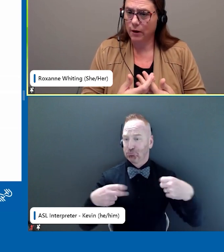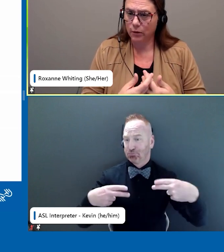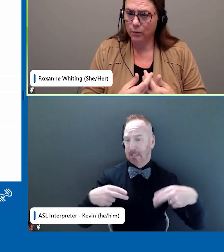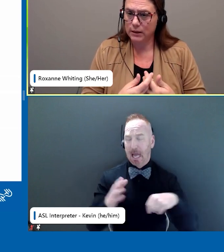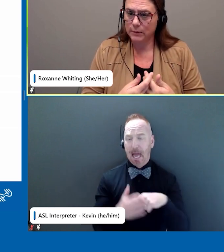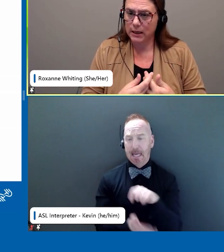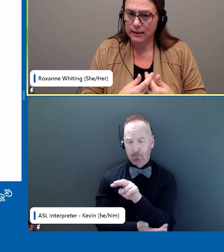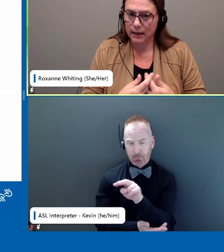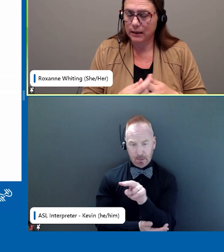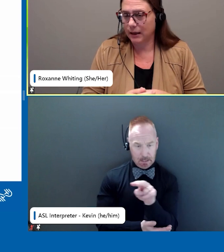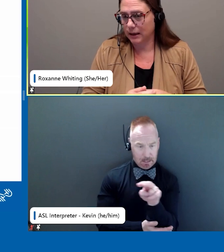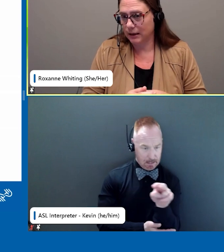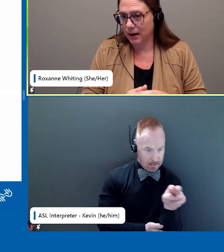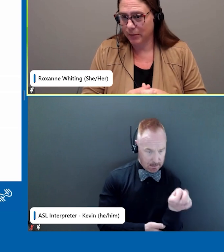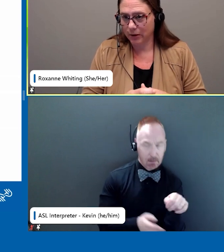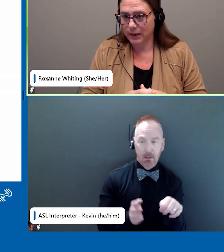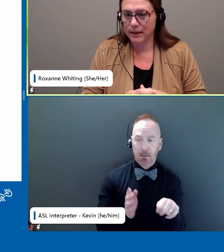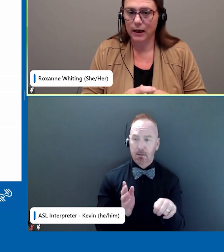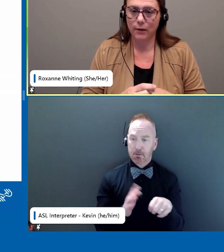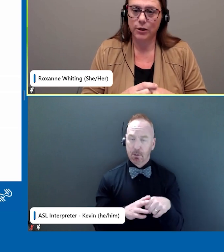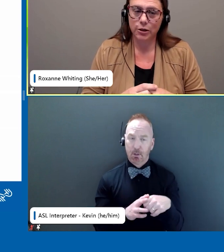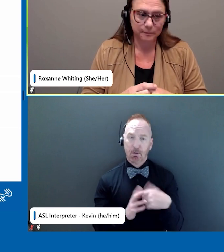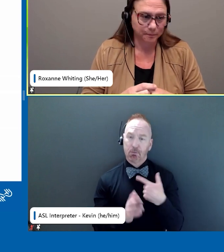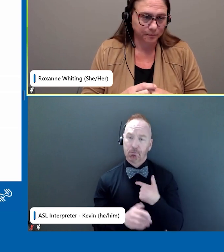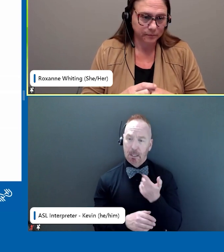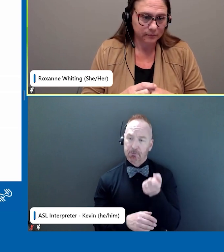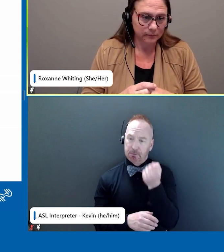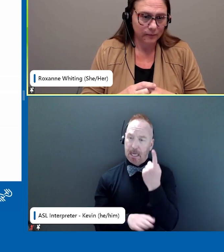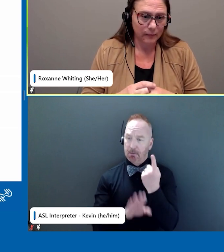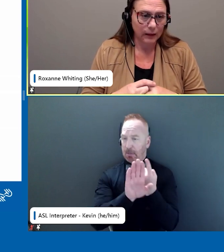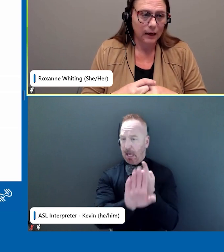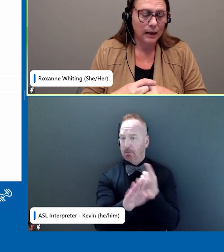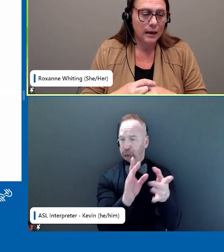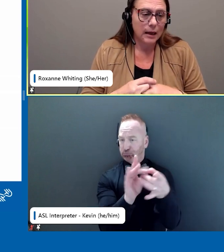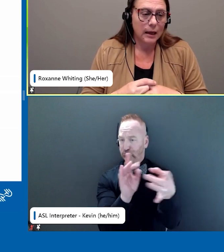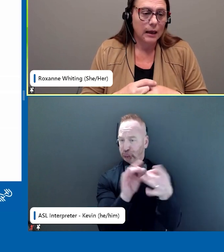to follow what's being said in American Sign Language.